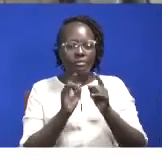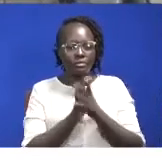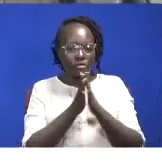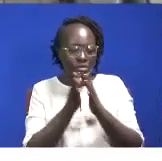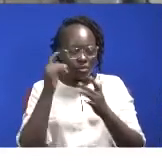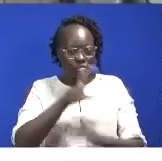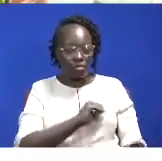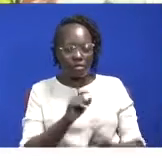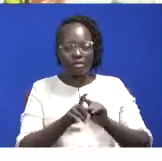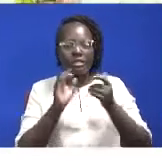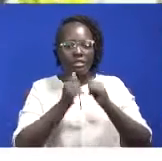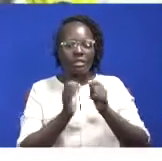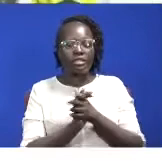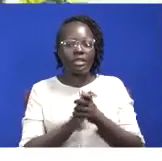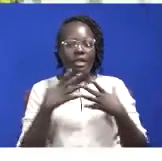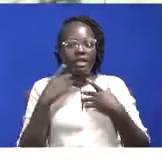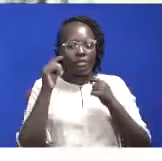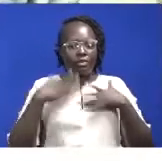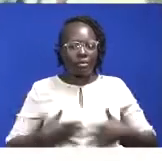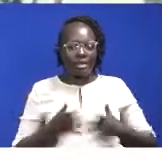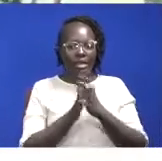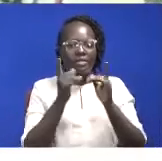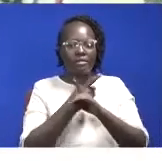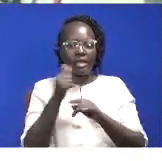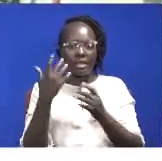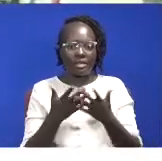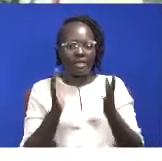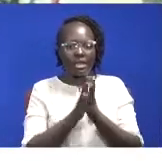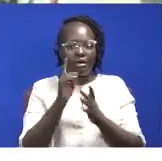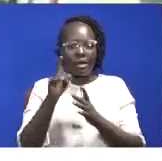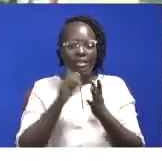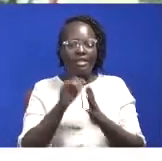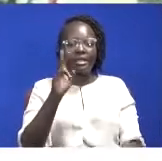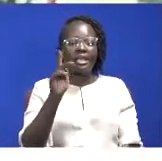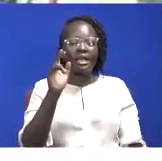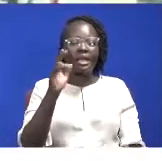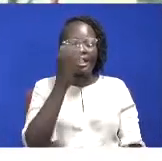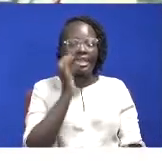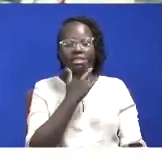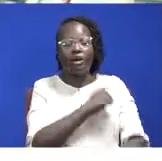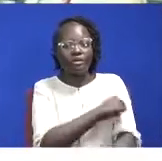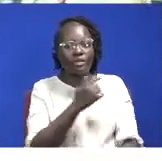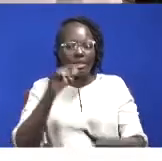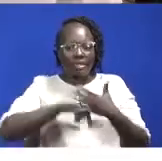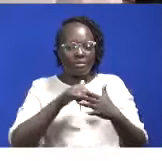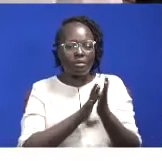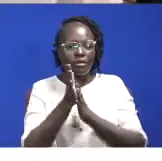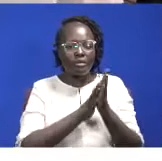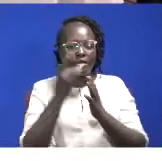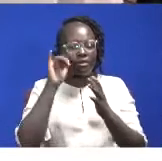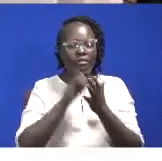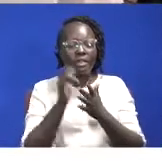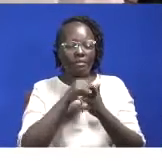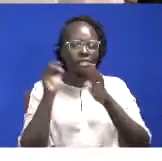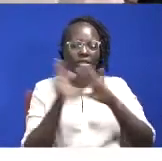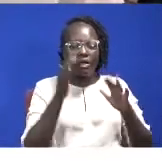the trajectory of health for humanity is a lofty goal, and it's one that Kenyatta National Hospital is deeply devoted to. On Monday,